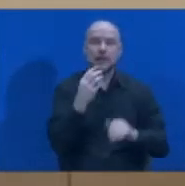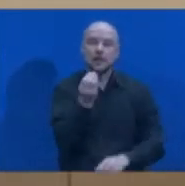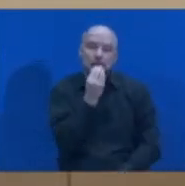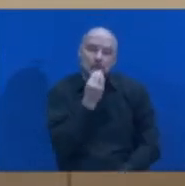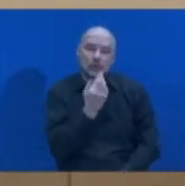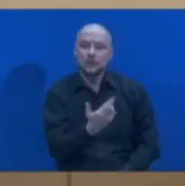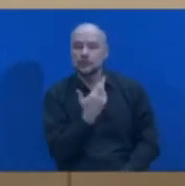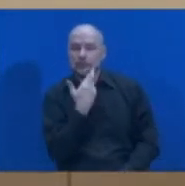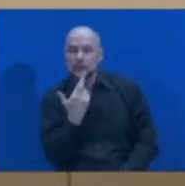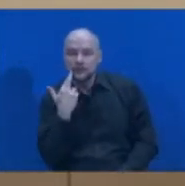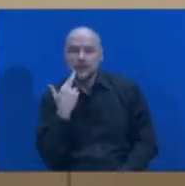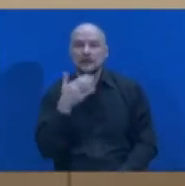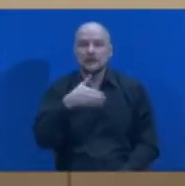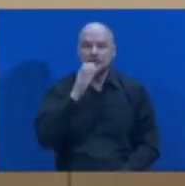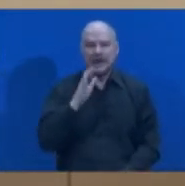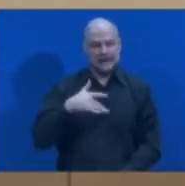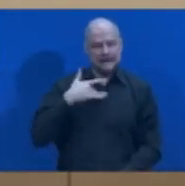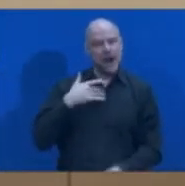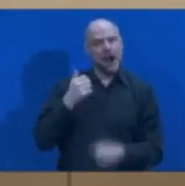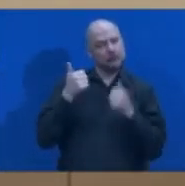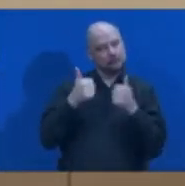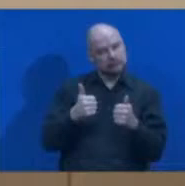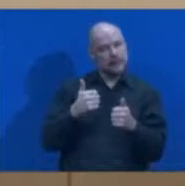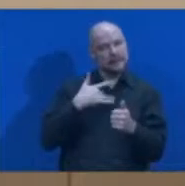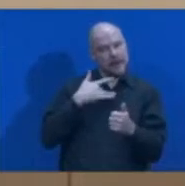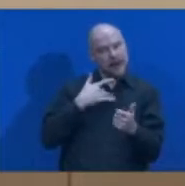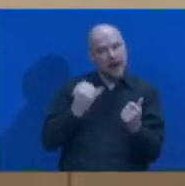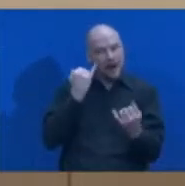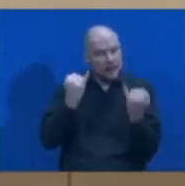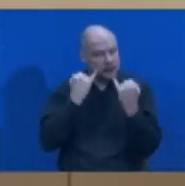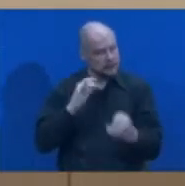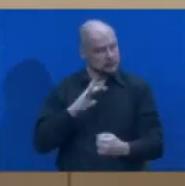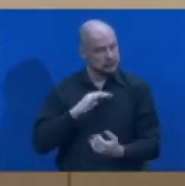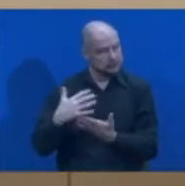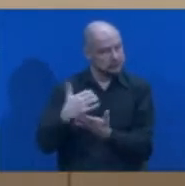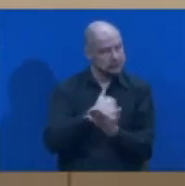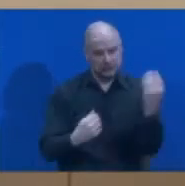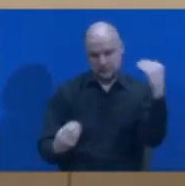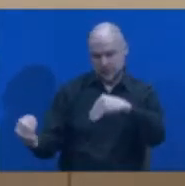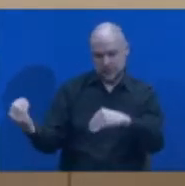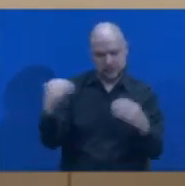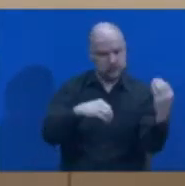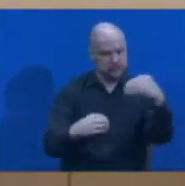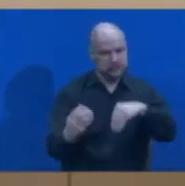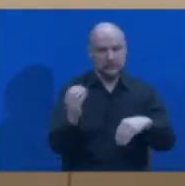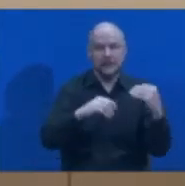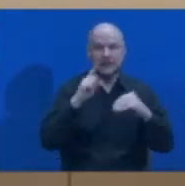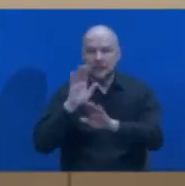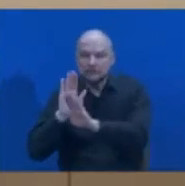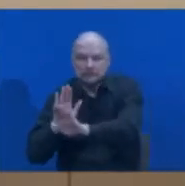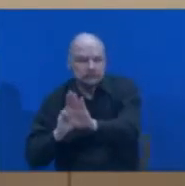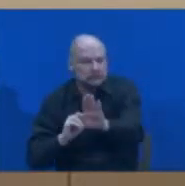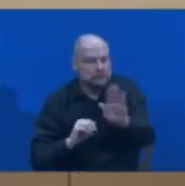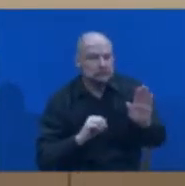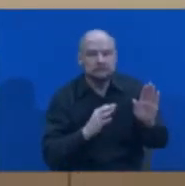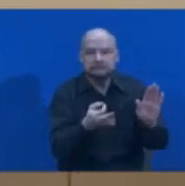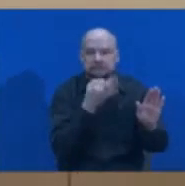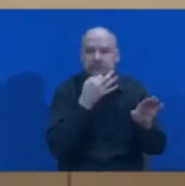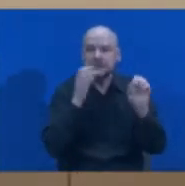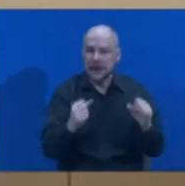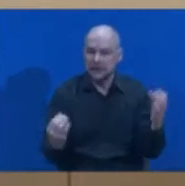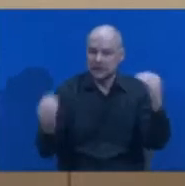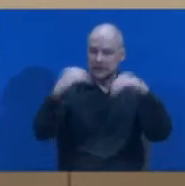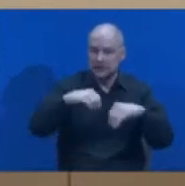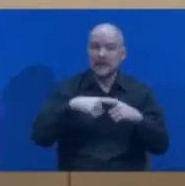another question for Dena. It's a little bit about the town-county divide, because I know part of the reason that we kind of backed out of